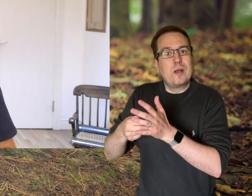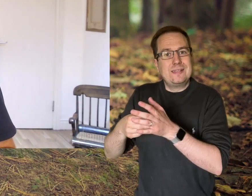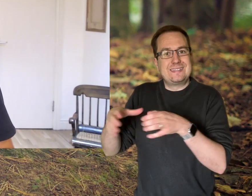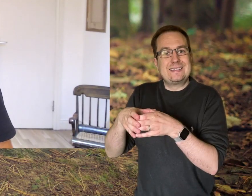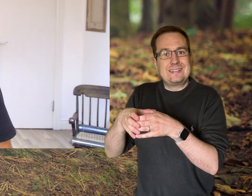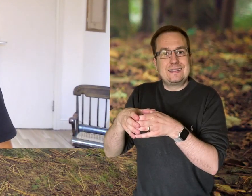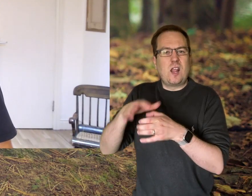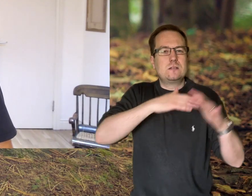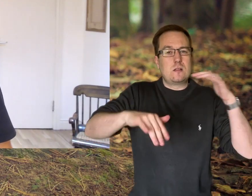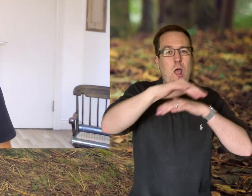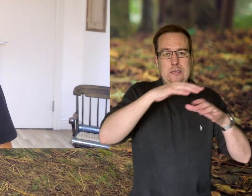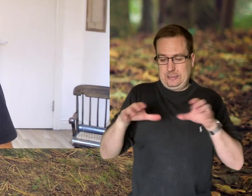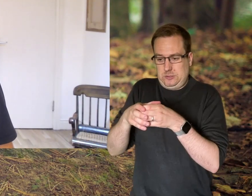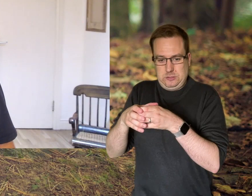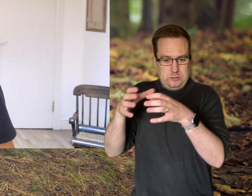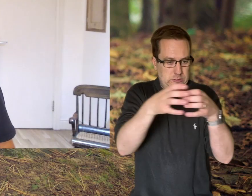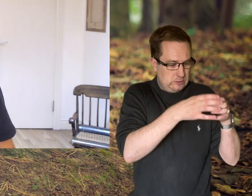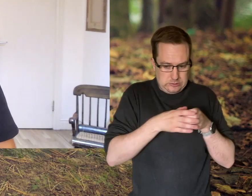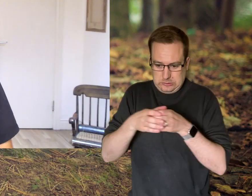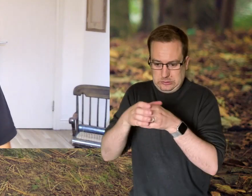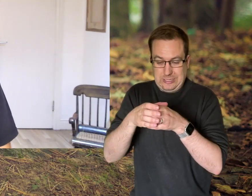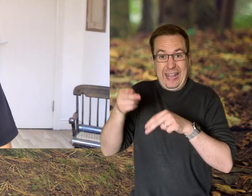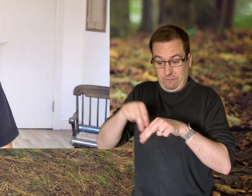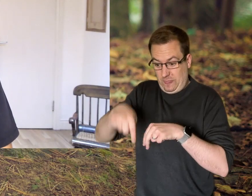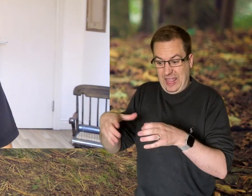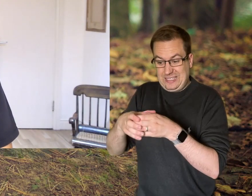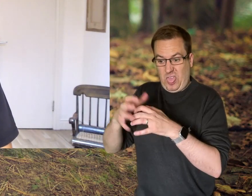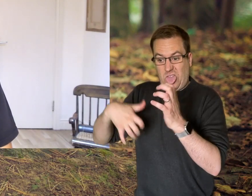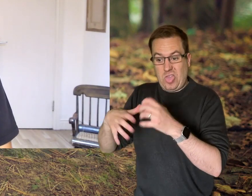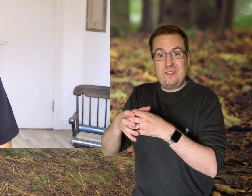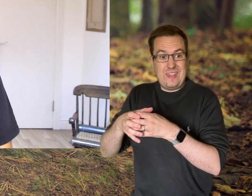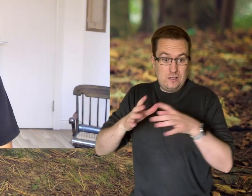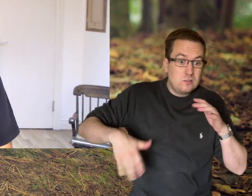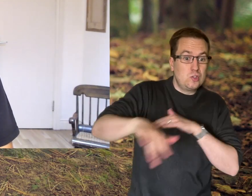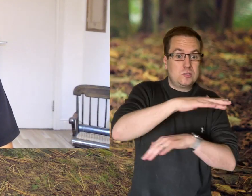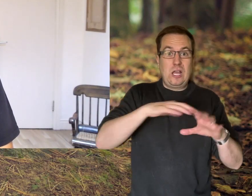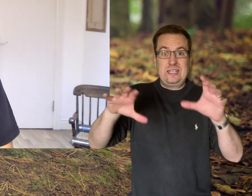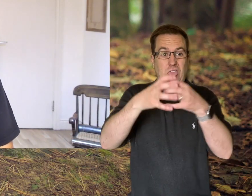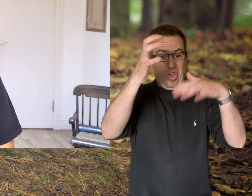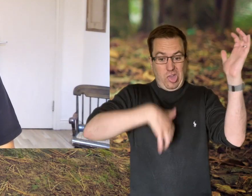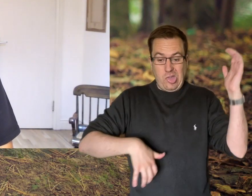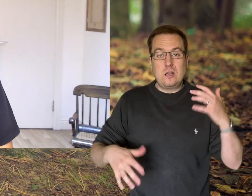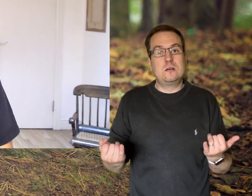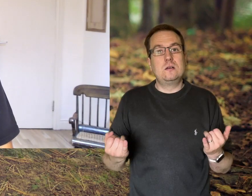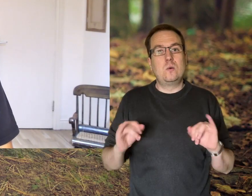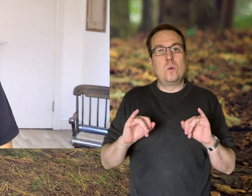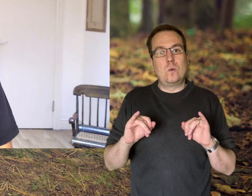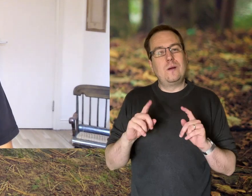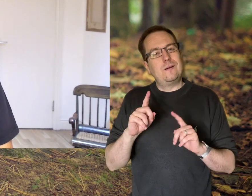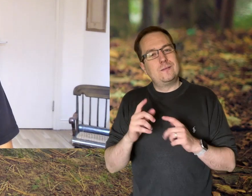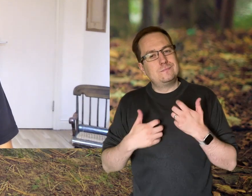of society. And if that didn't run well, society as a whole wouldn't run well, which was